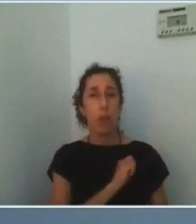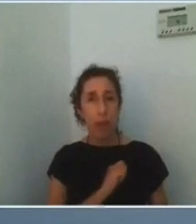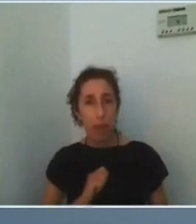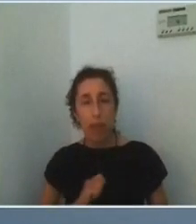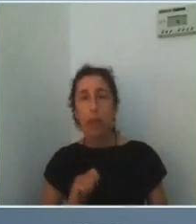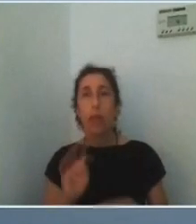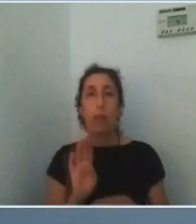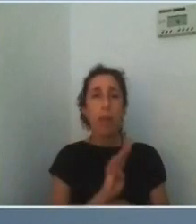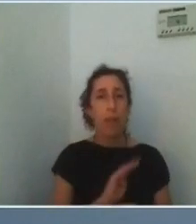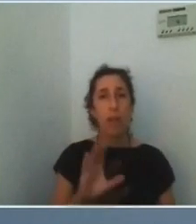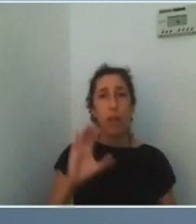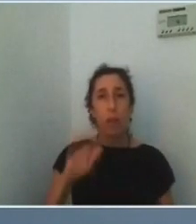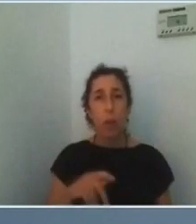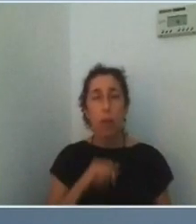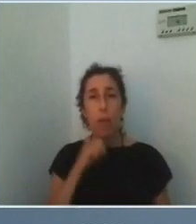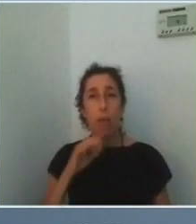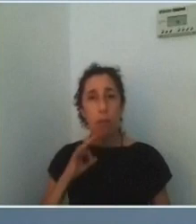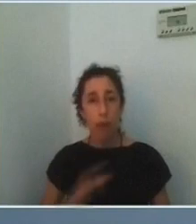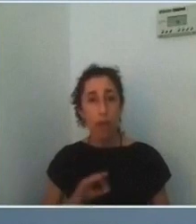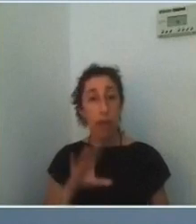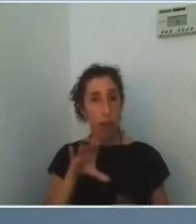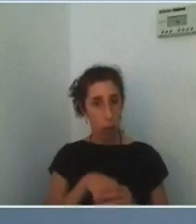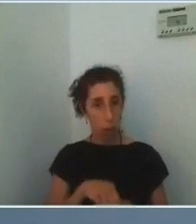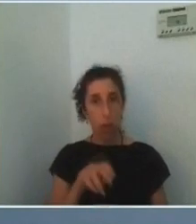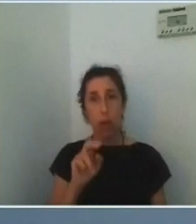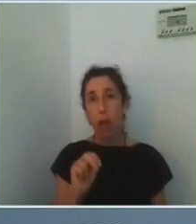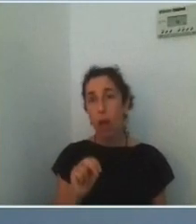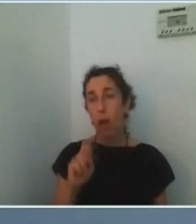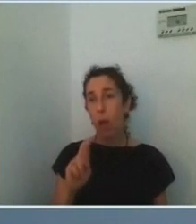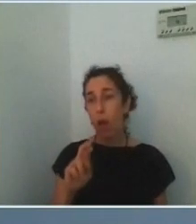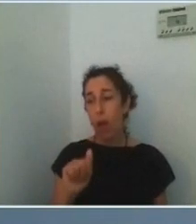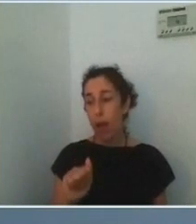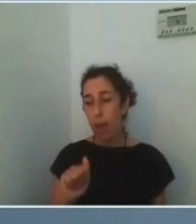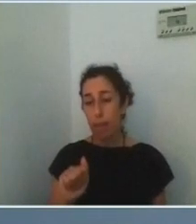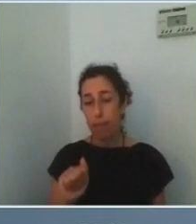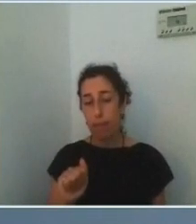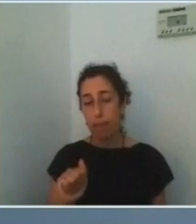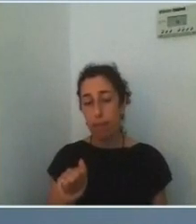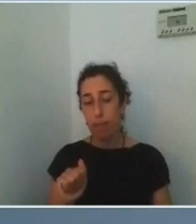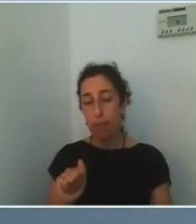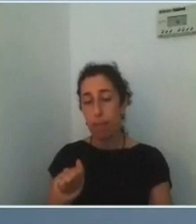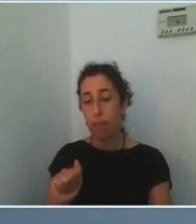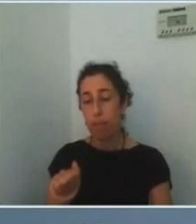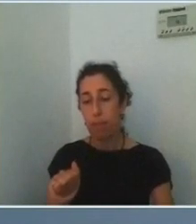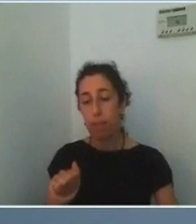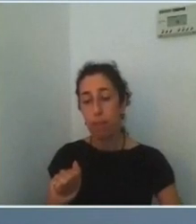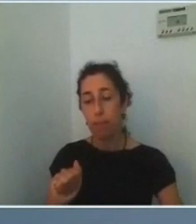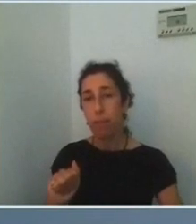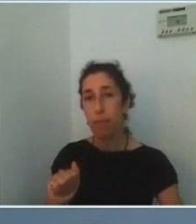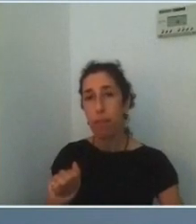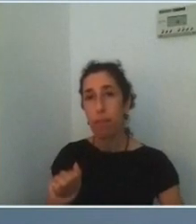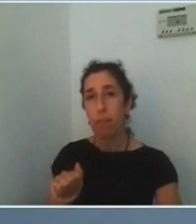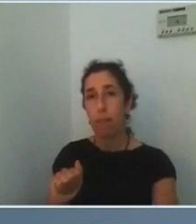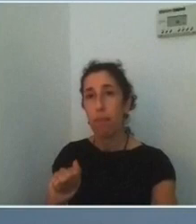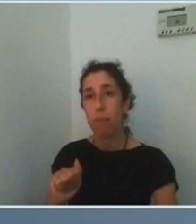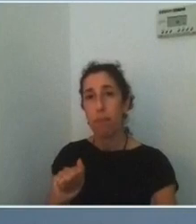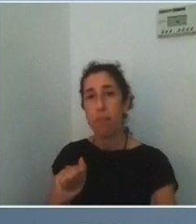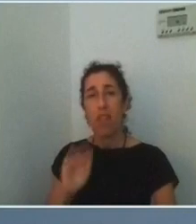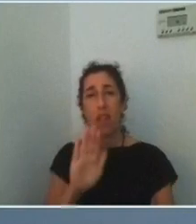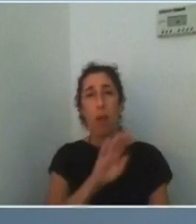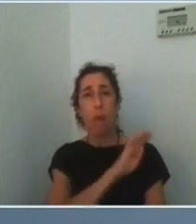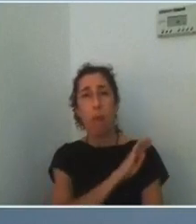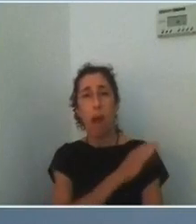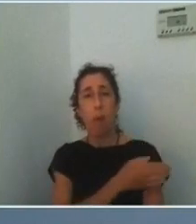The NRA's influence has been so powerful that the organization went unchecked for decades, while